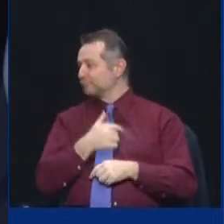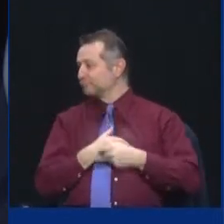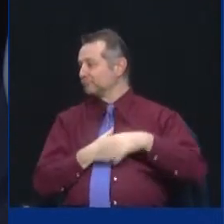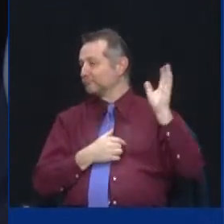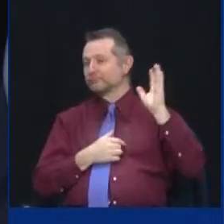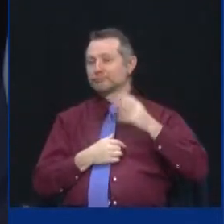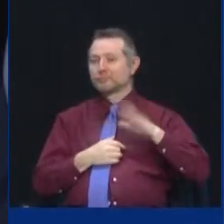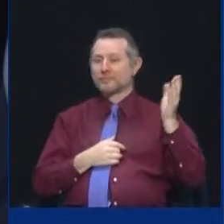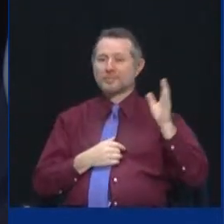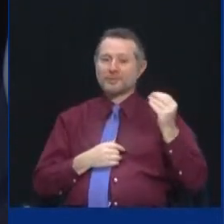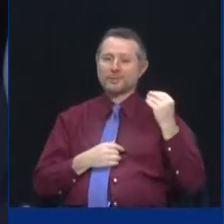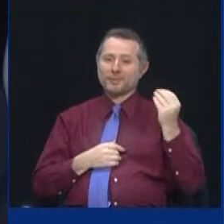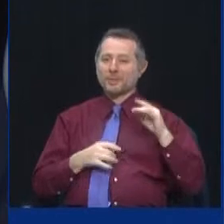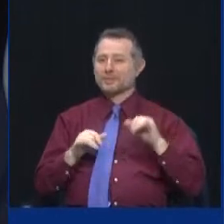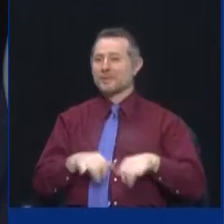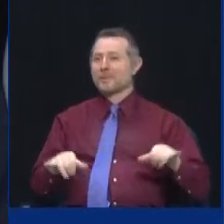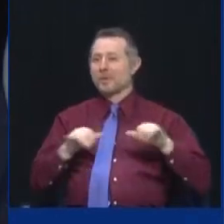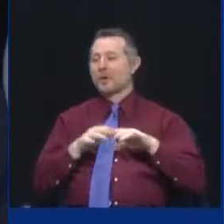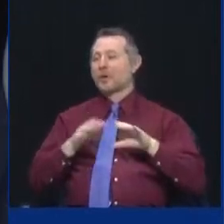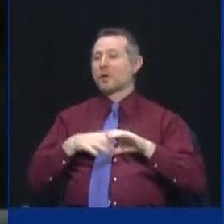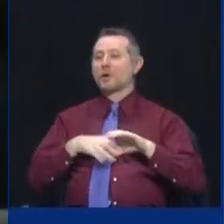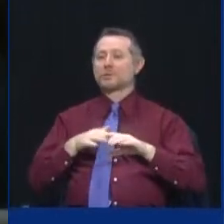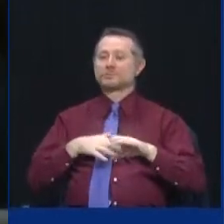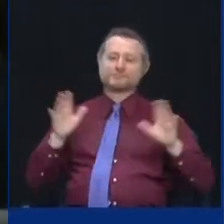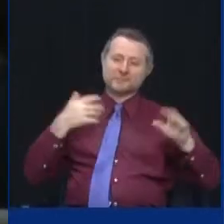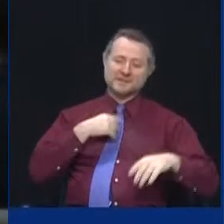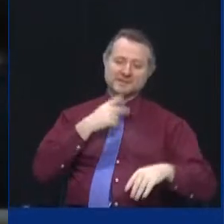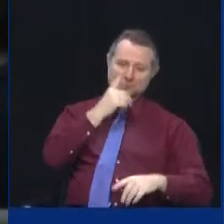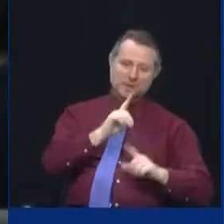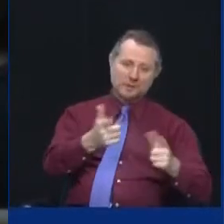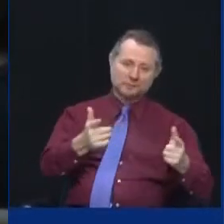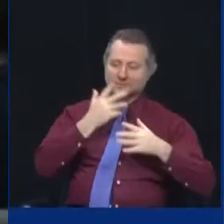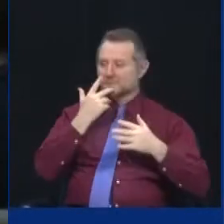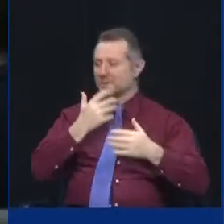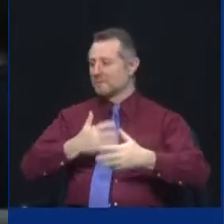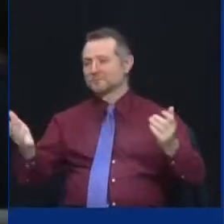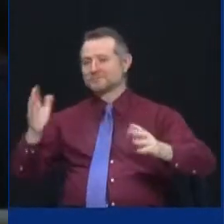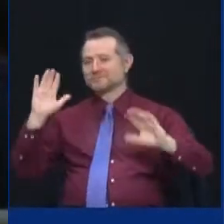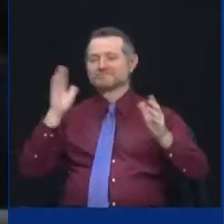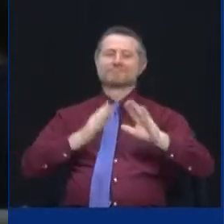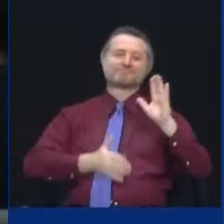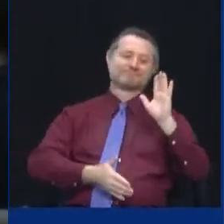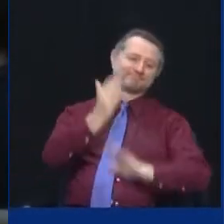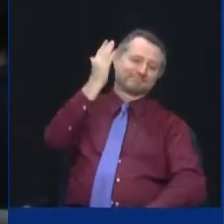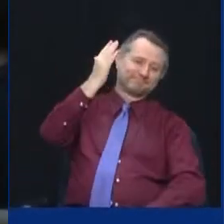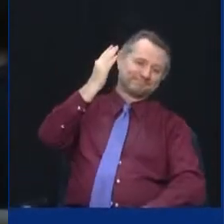he's talking. I'll see you later. Thank you very much. Thank you, guys.